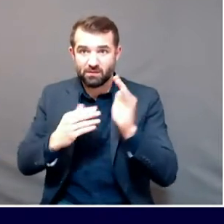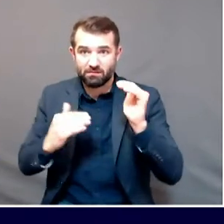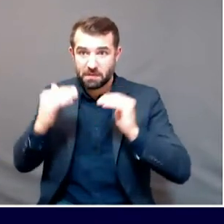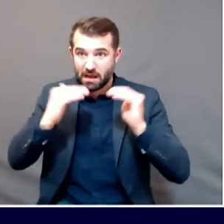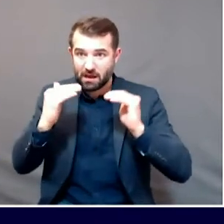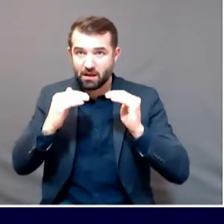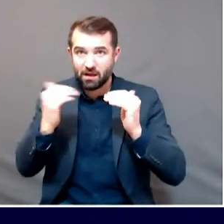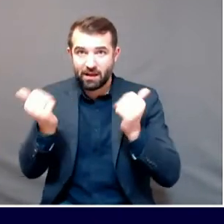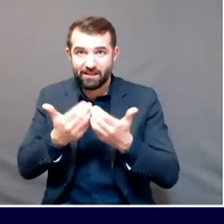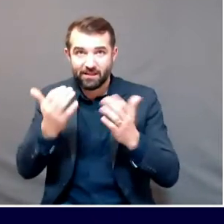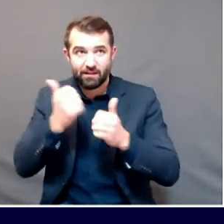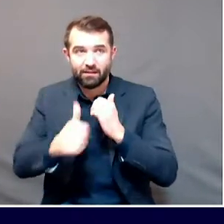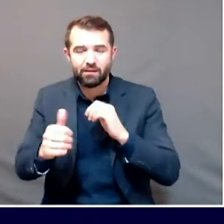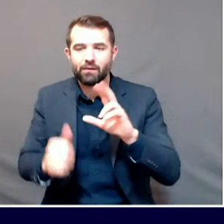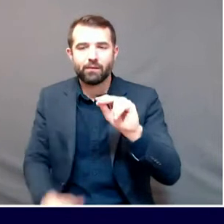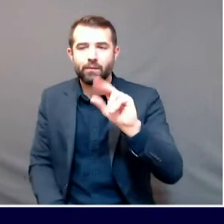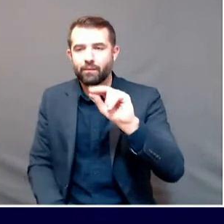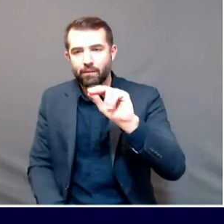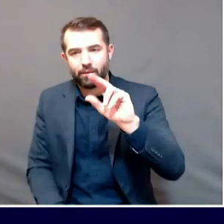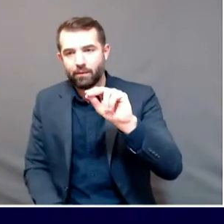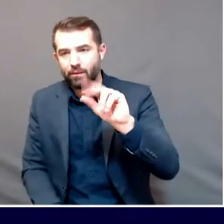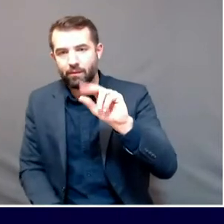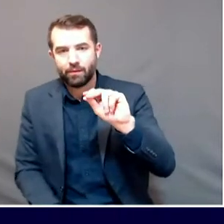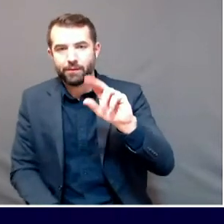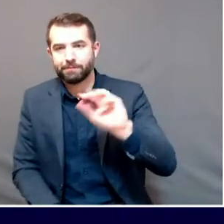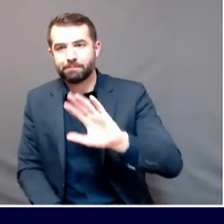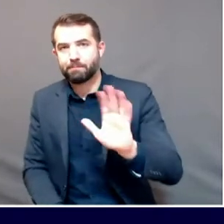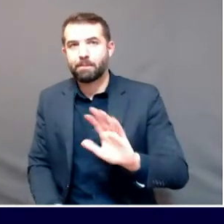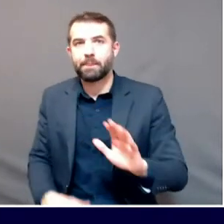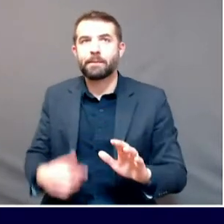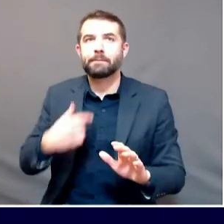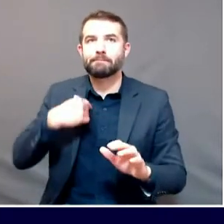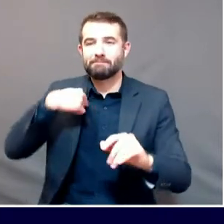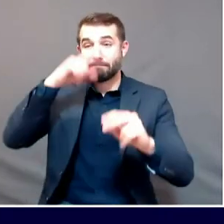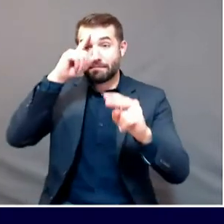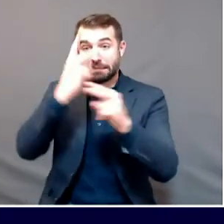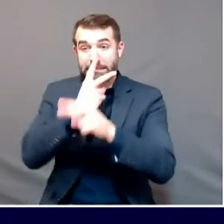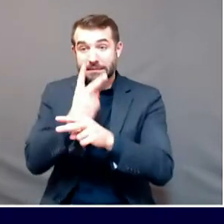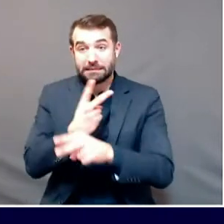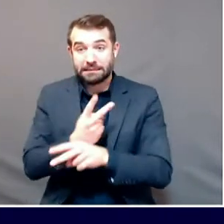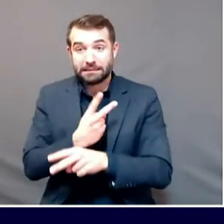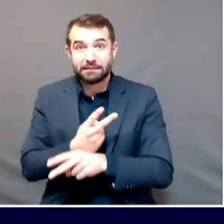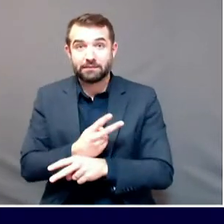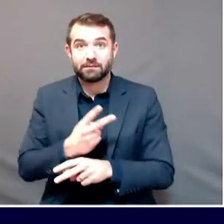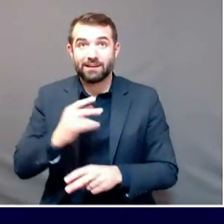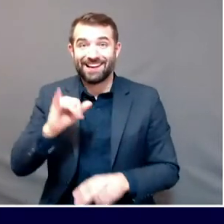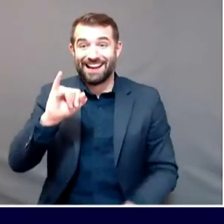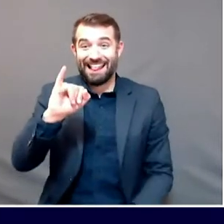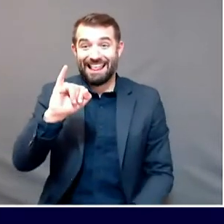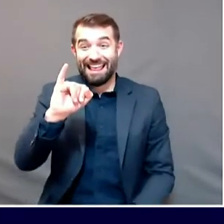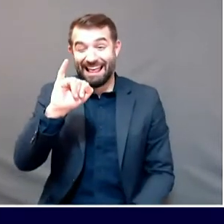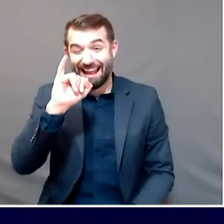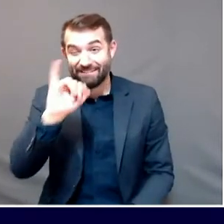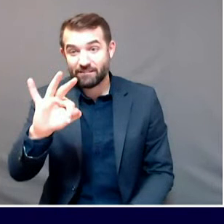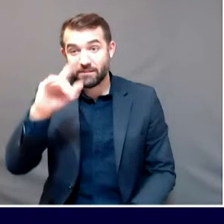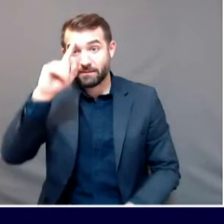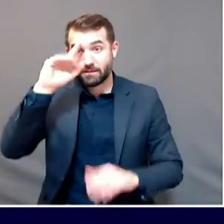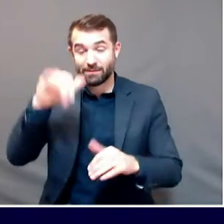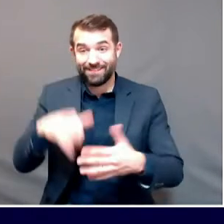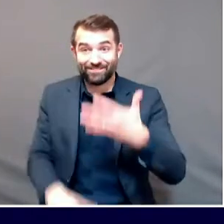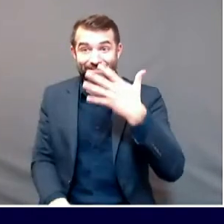bottom line. So we've kind of looked at that as well, because that was an initial glimmer of hope. And it does help. I don't